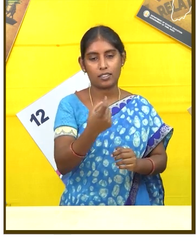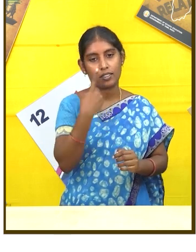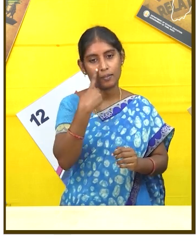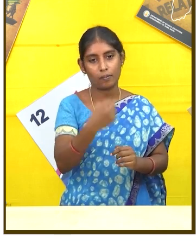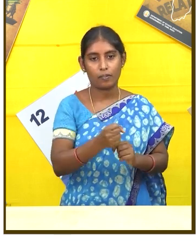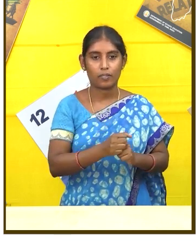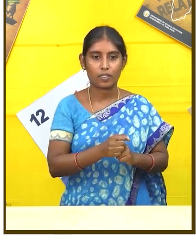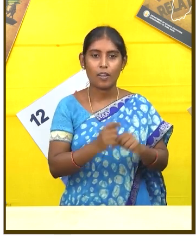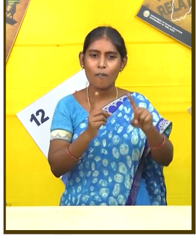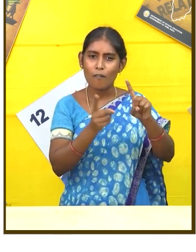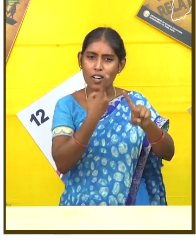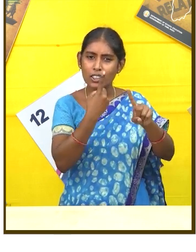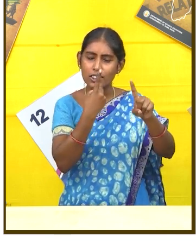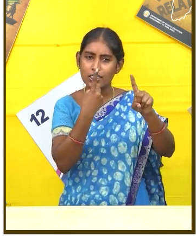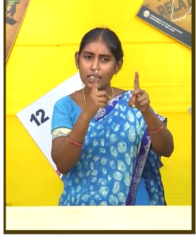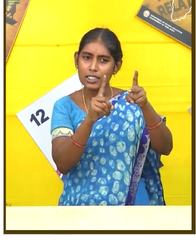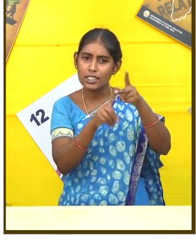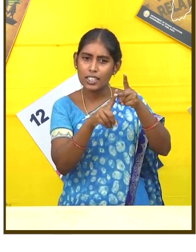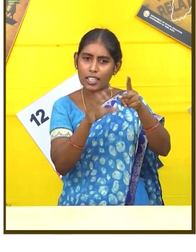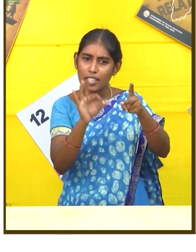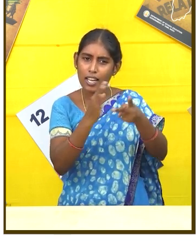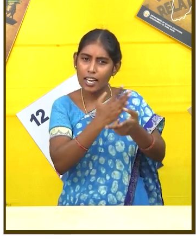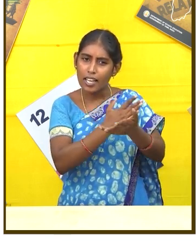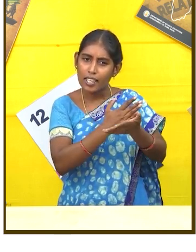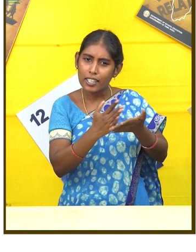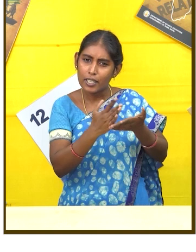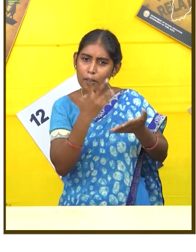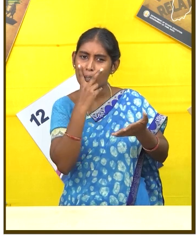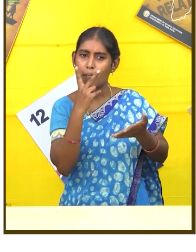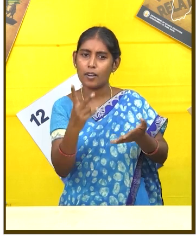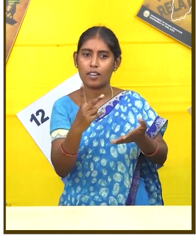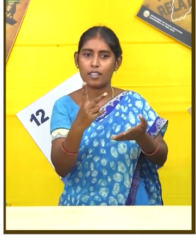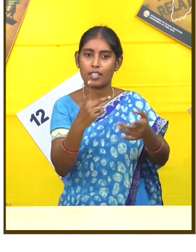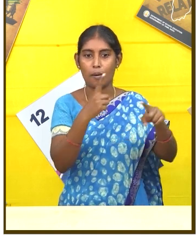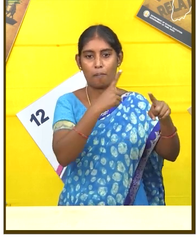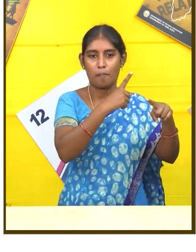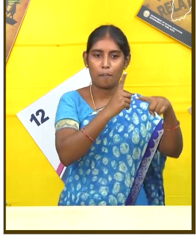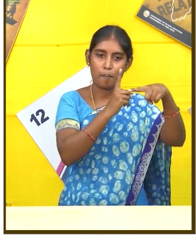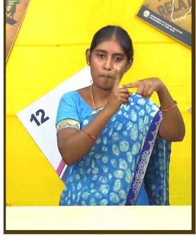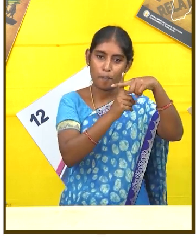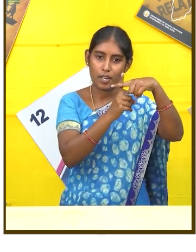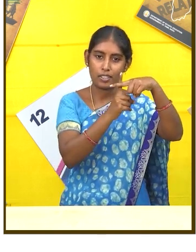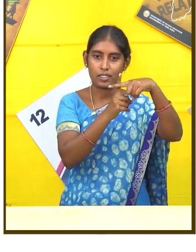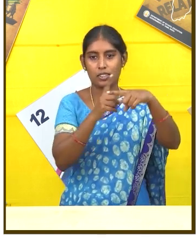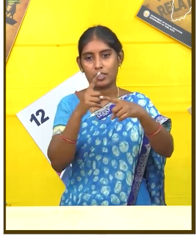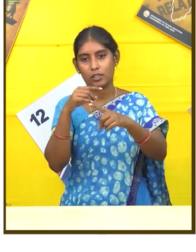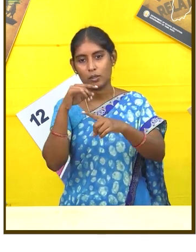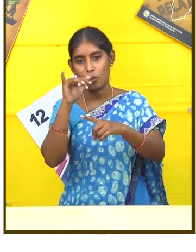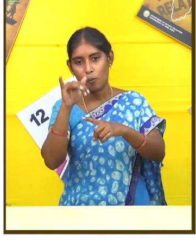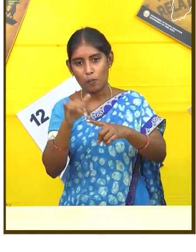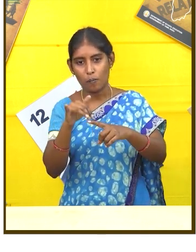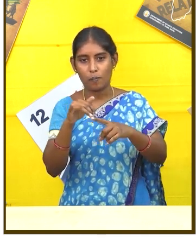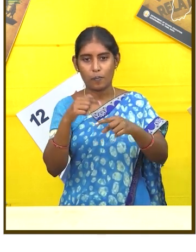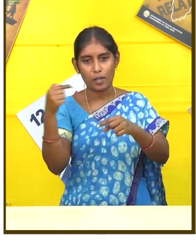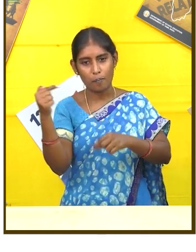Even in the first equation and the second equation, look at that. Plus z, it contains plus z and minus z. So